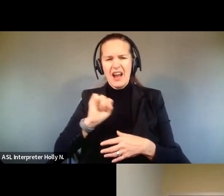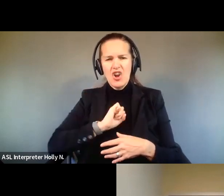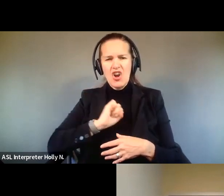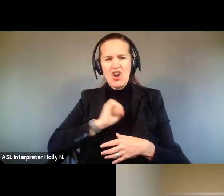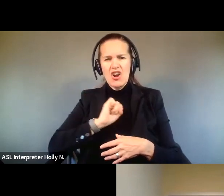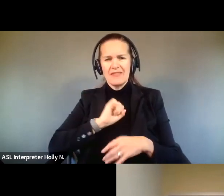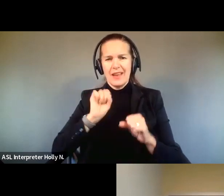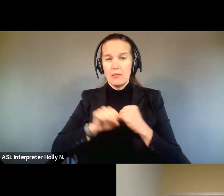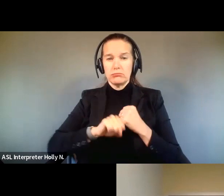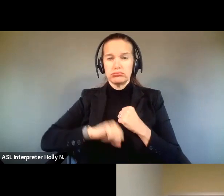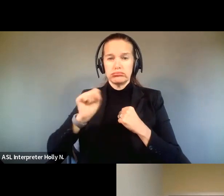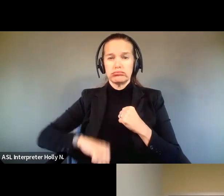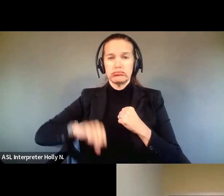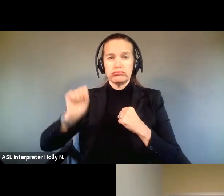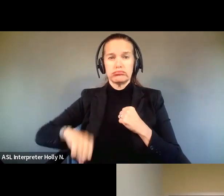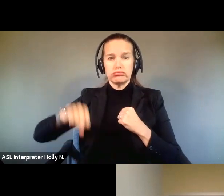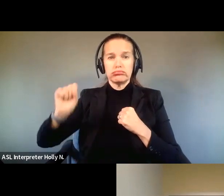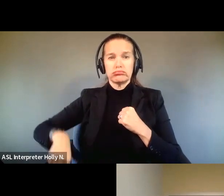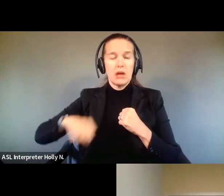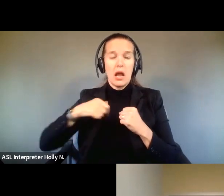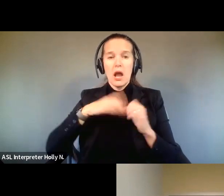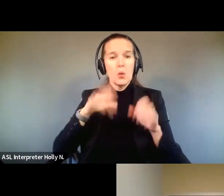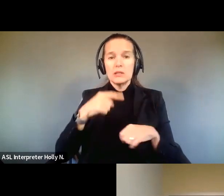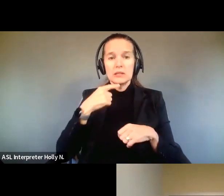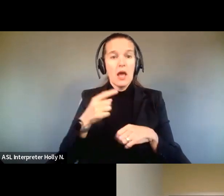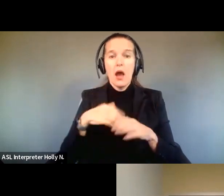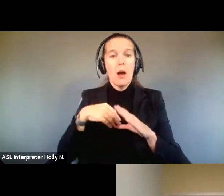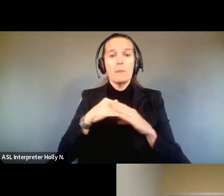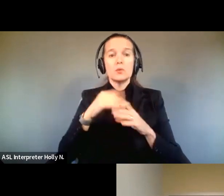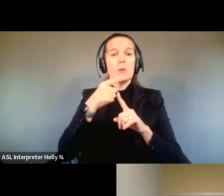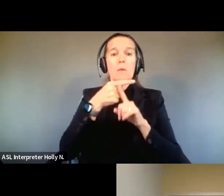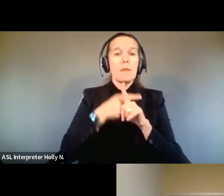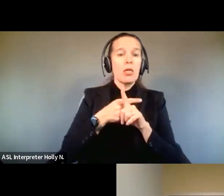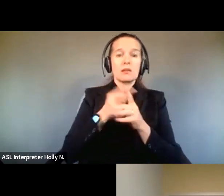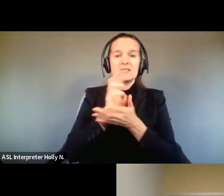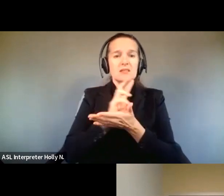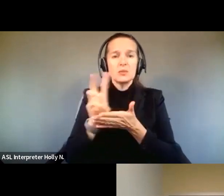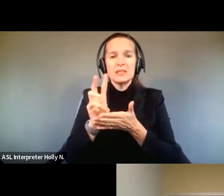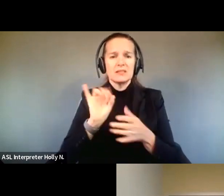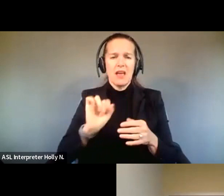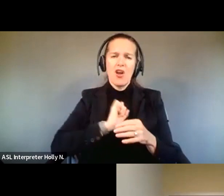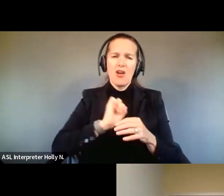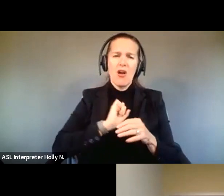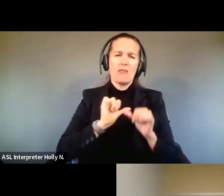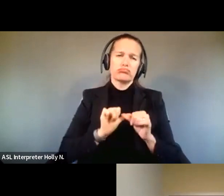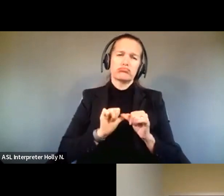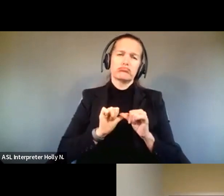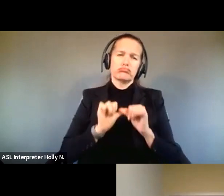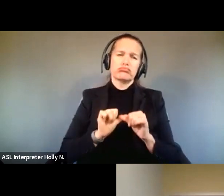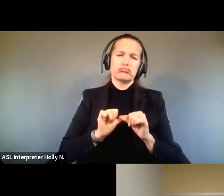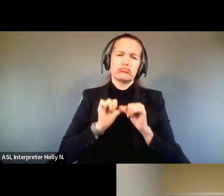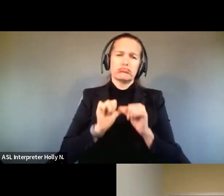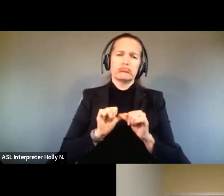my patients, I used to tell them a month, up to 6 weeks, right? That cough can actually be pretty persistent.